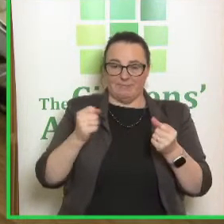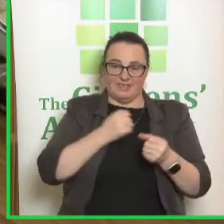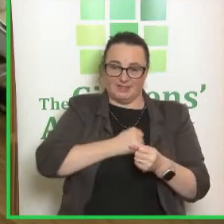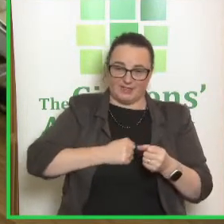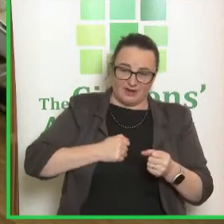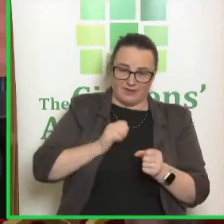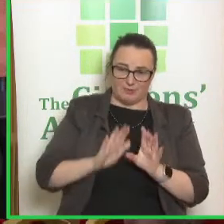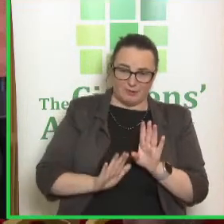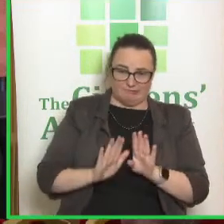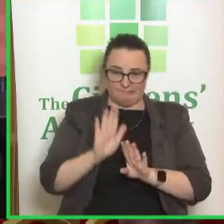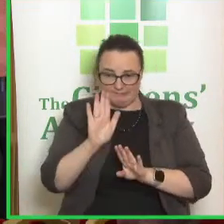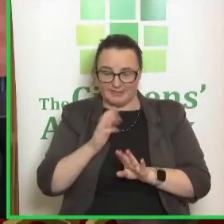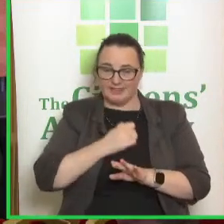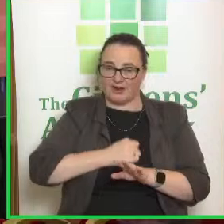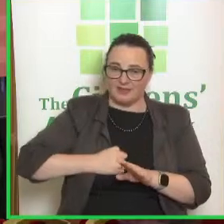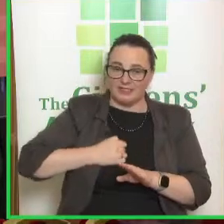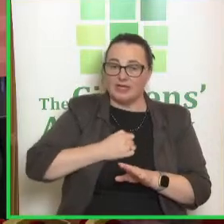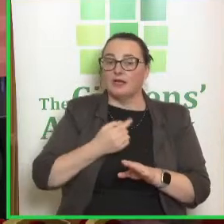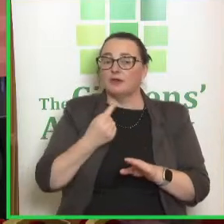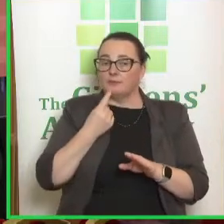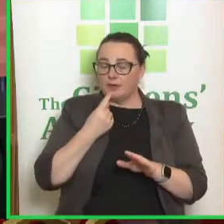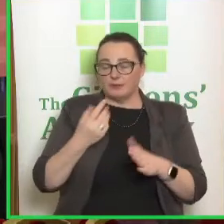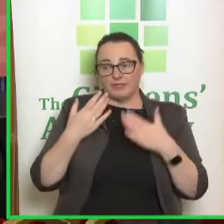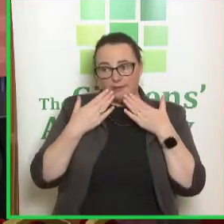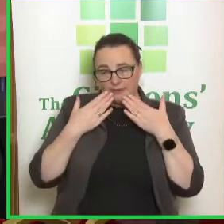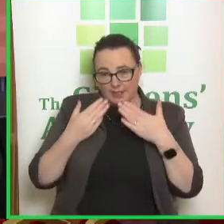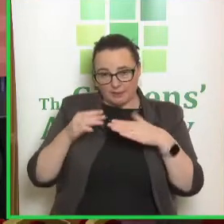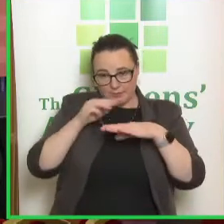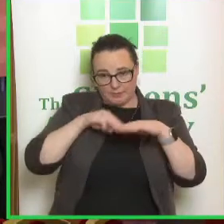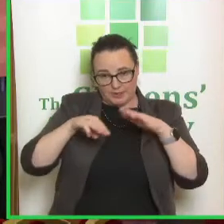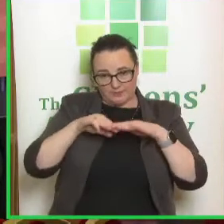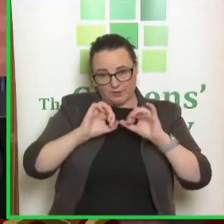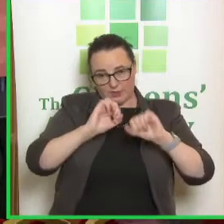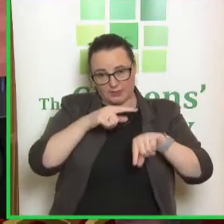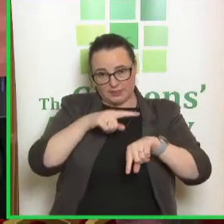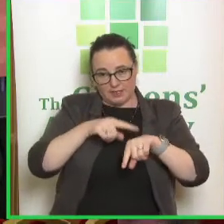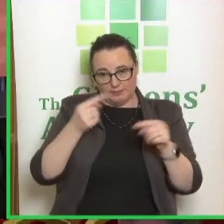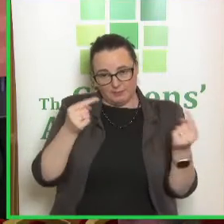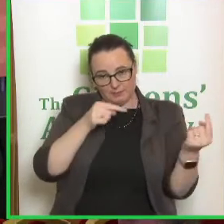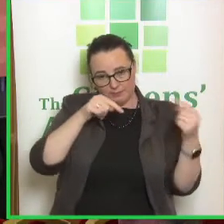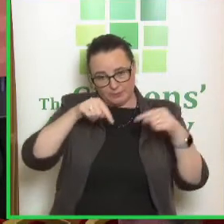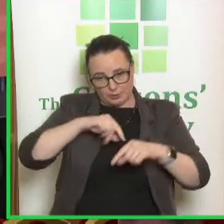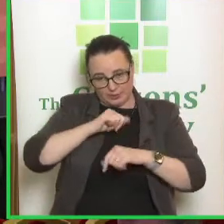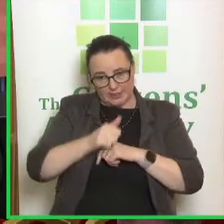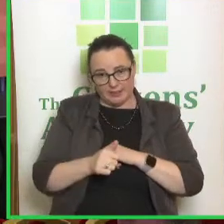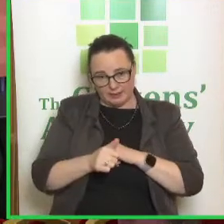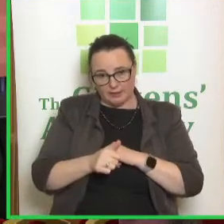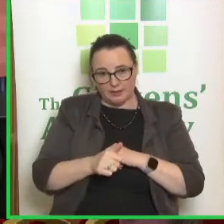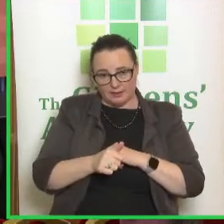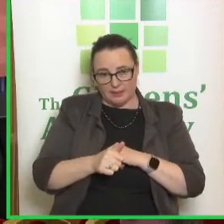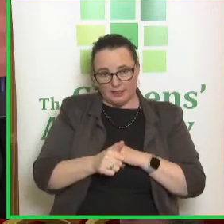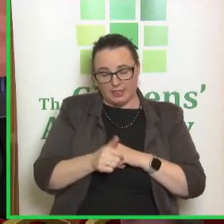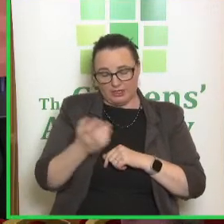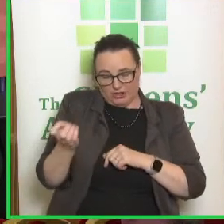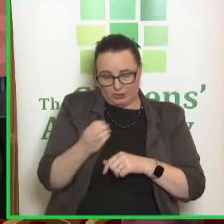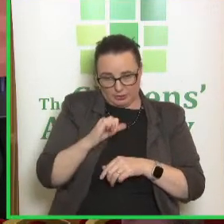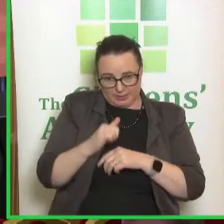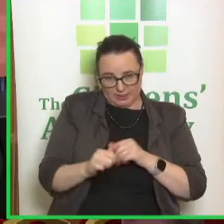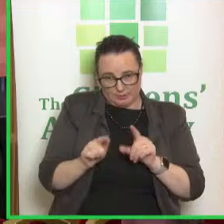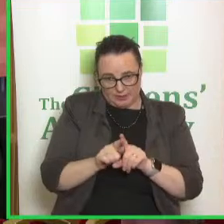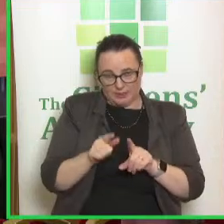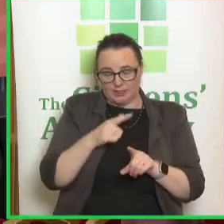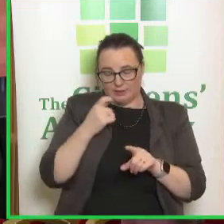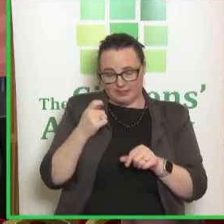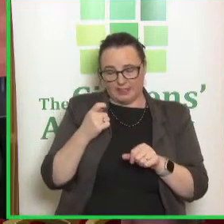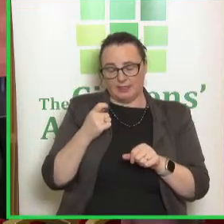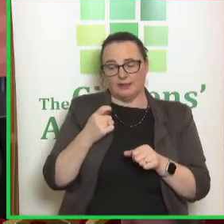go. I do want to thank the Minister for her time today, or indeed her time earlier on today. And I said at the start, and I'll say at the end of this